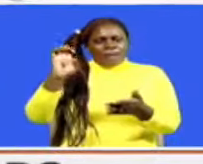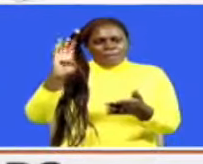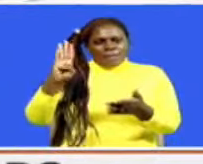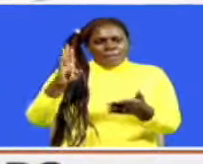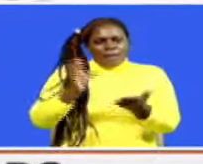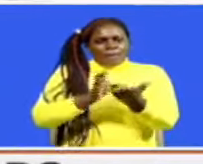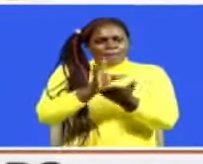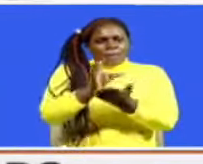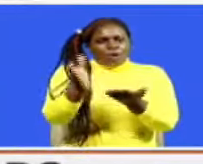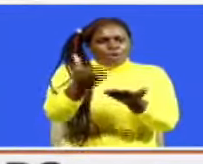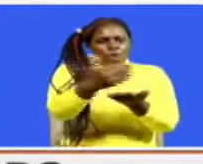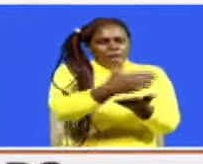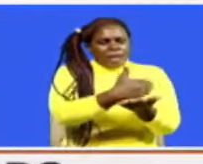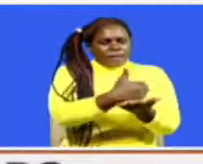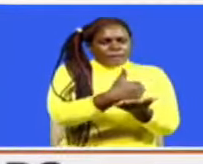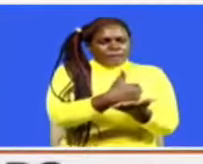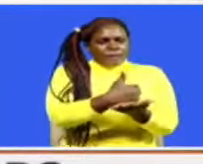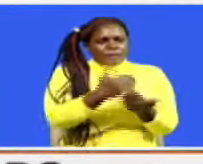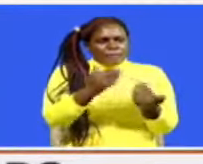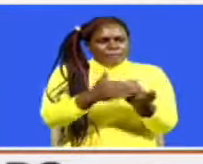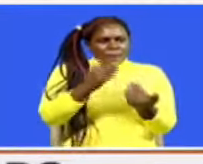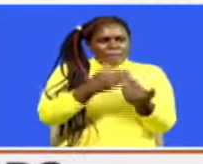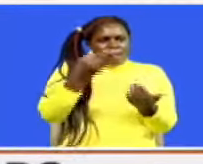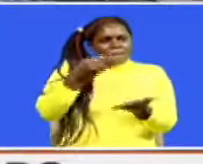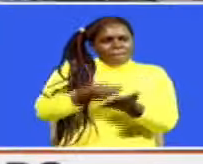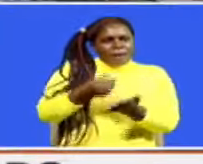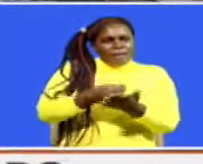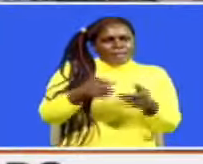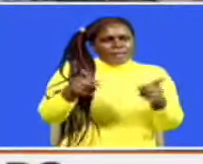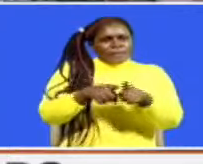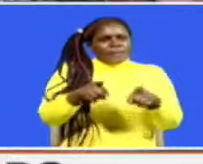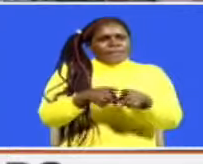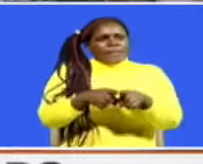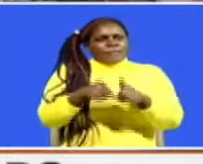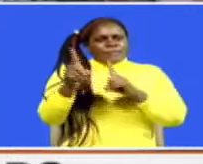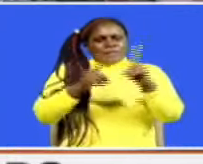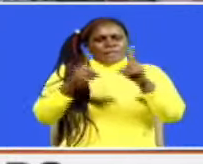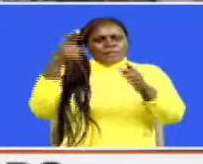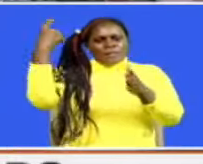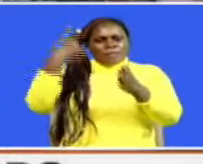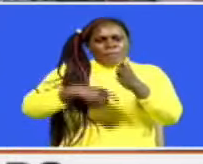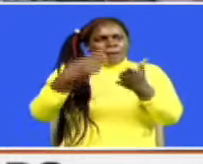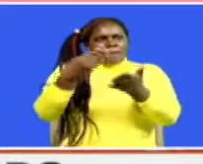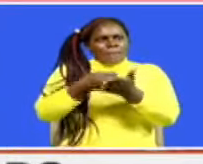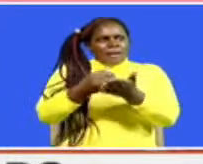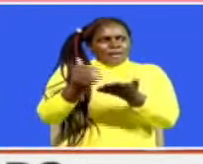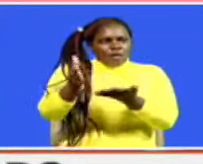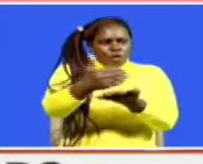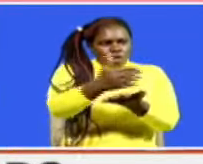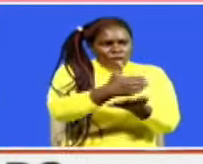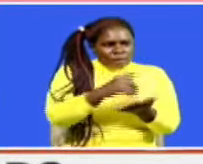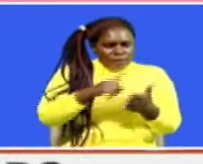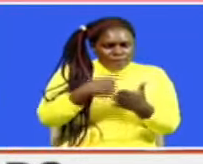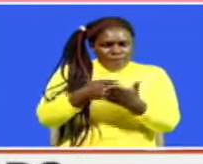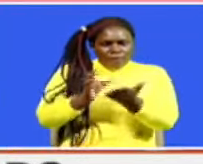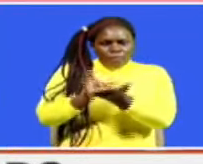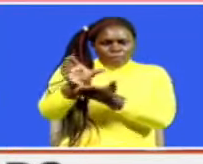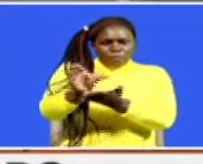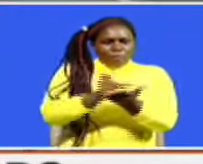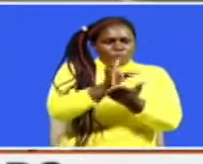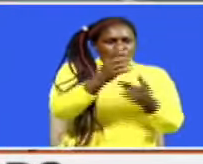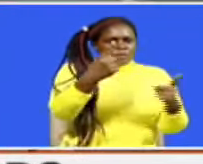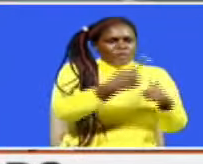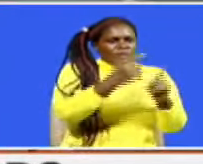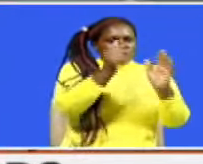funded through the collection of road maintenance levy fund and transit tolls. The money is collected and then disbursed to different